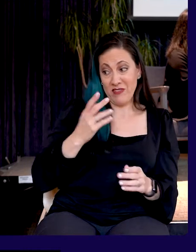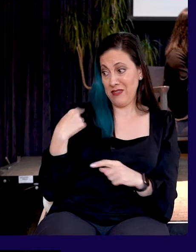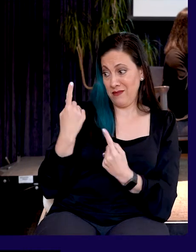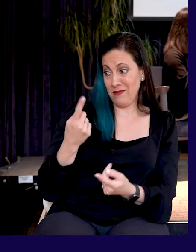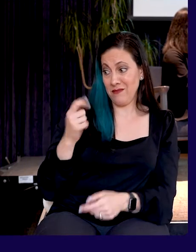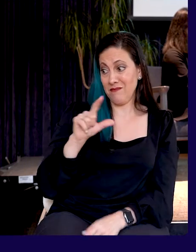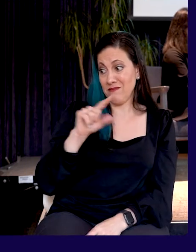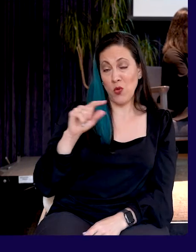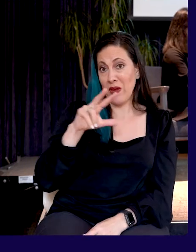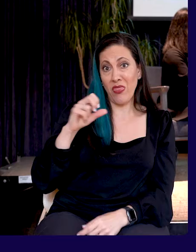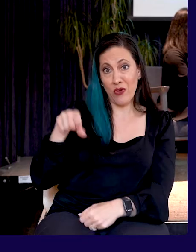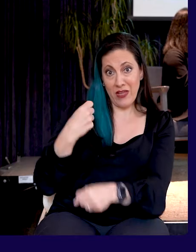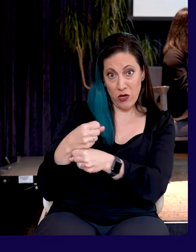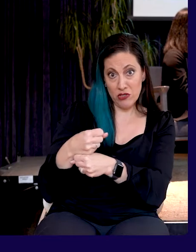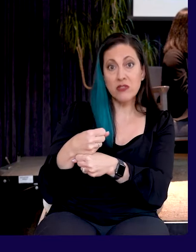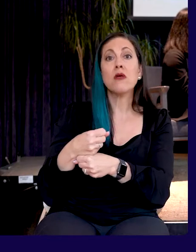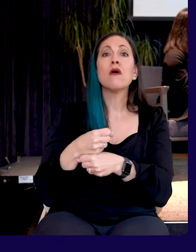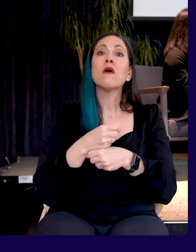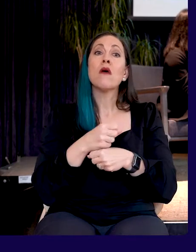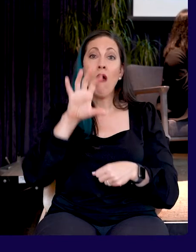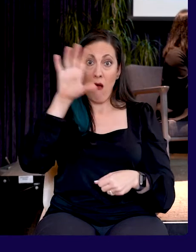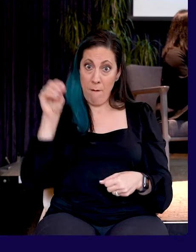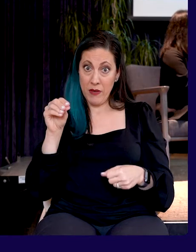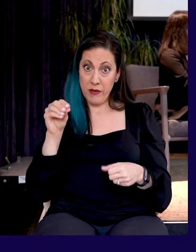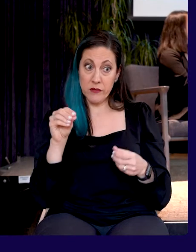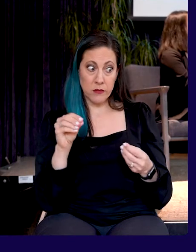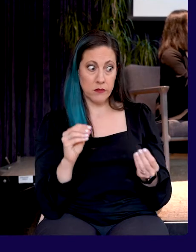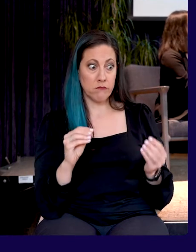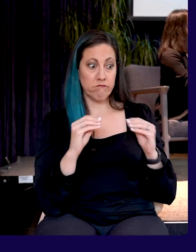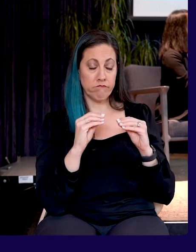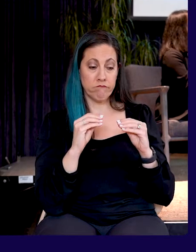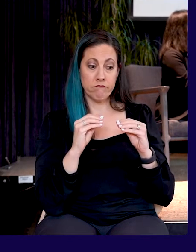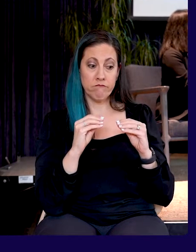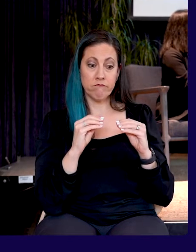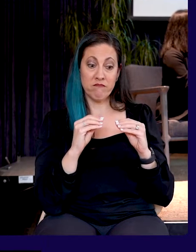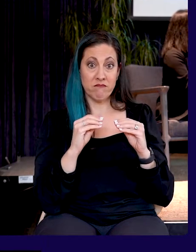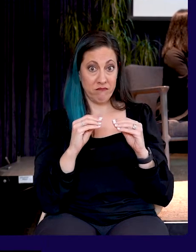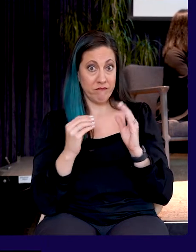3 decades is that employers have increasingly put